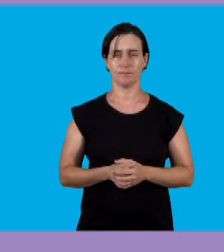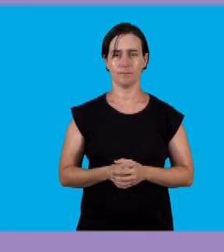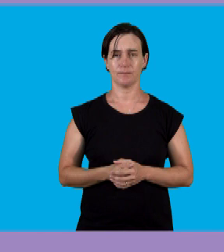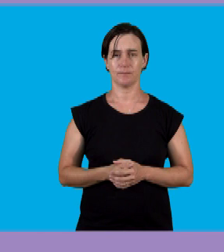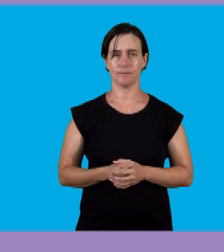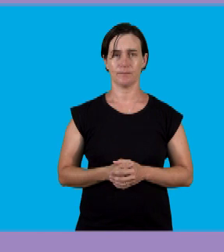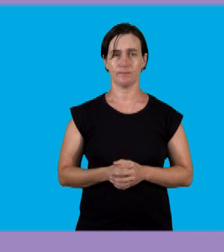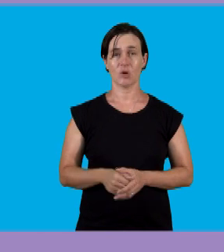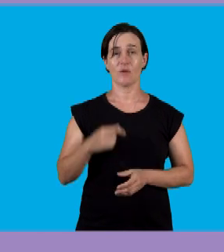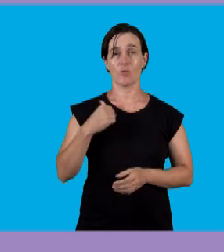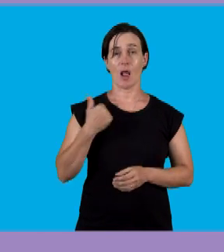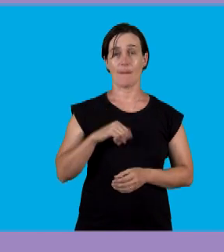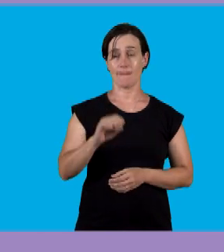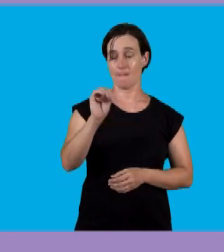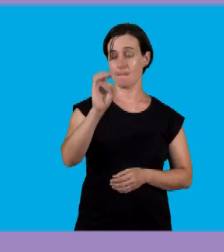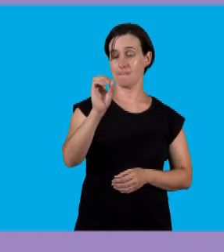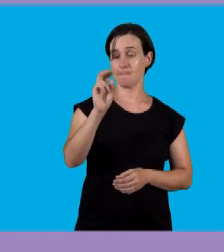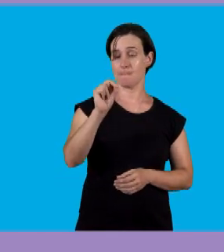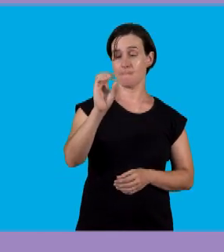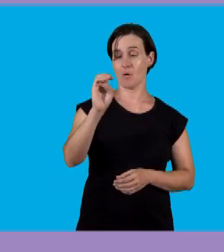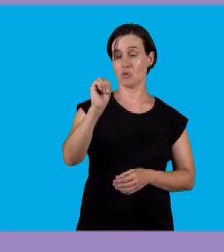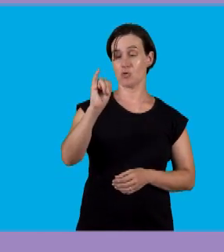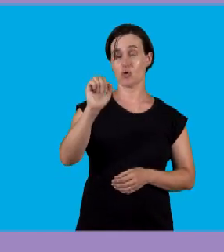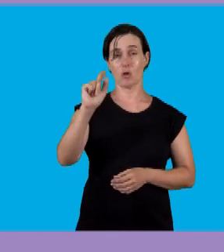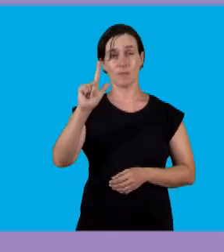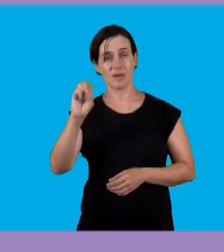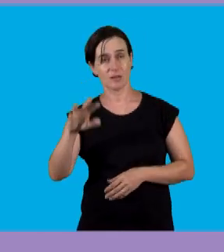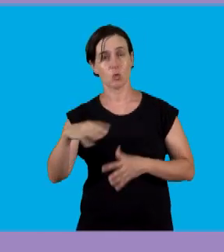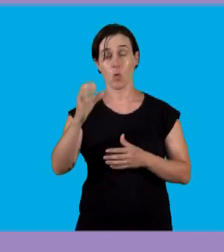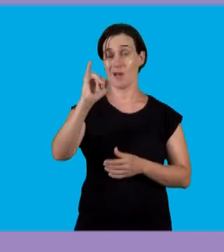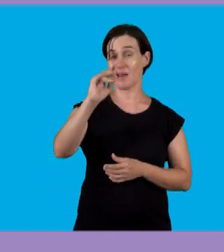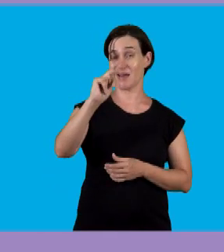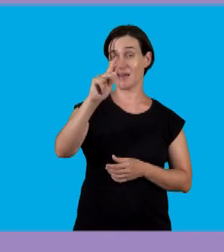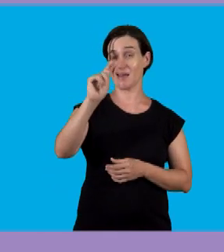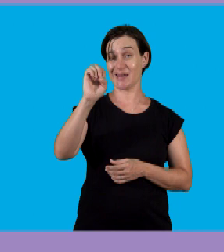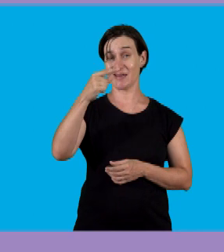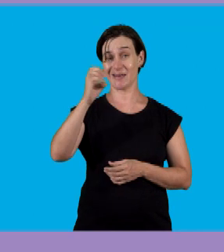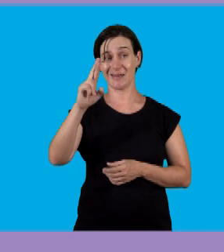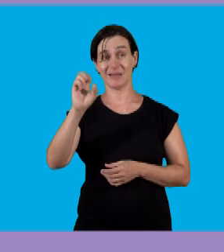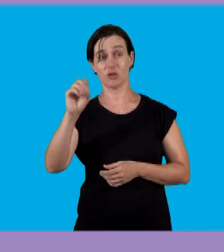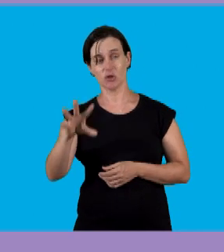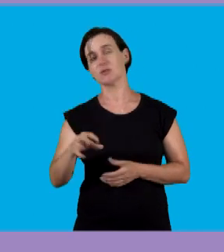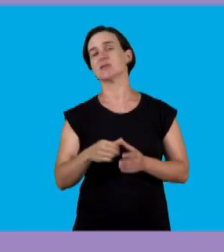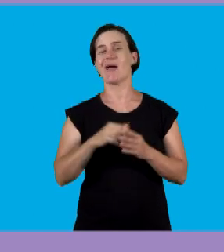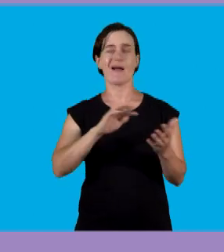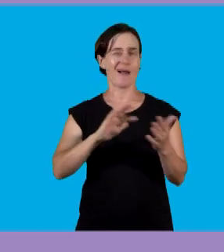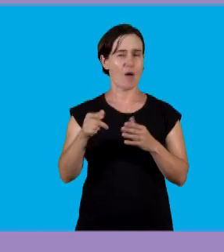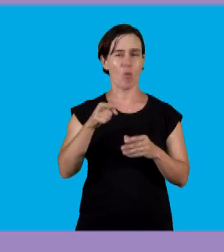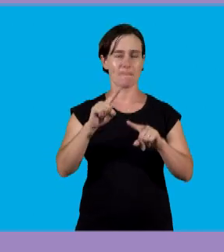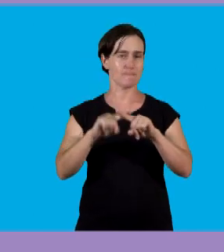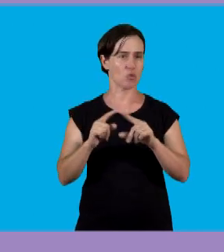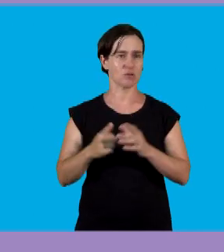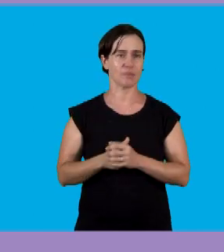So multiplication of monomials and integers with monomials. So let's start with that. When